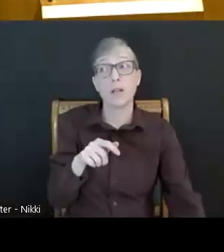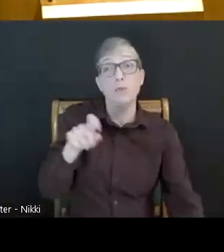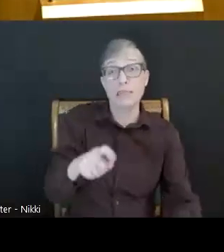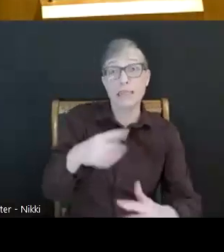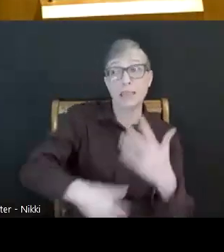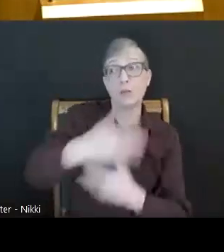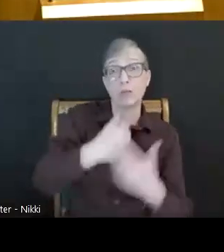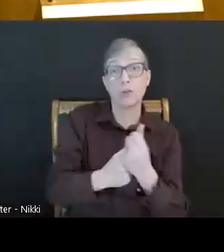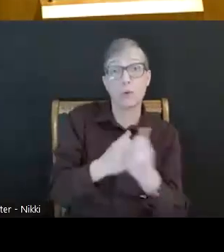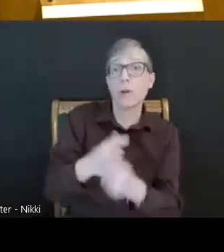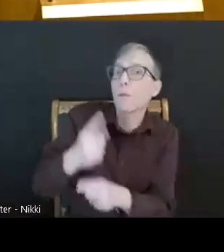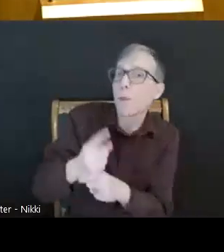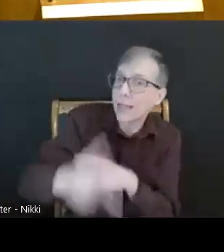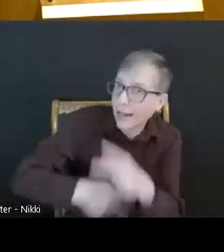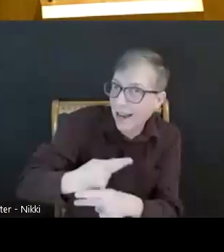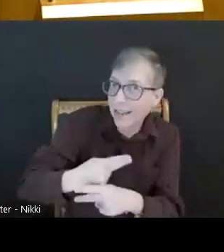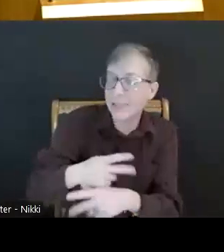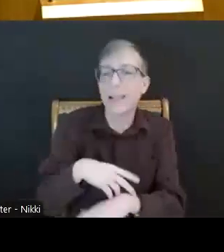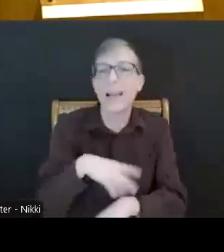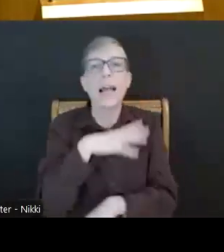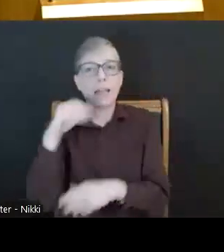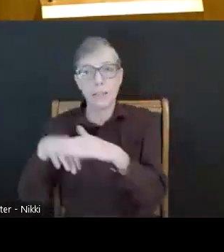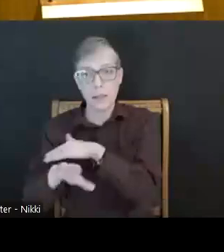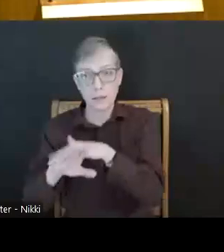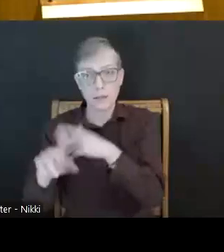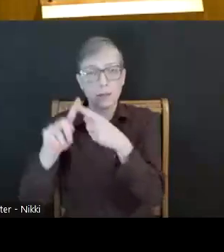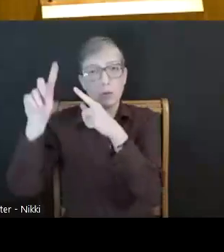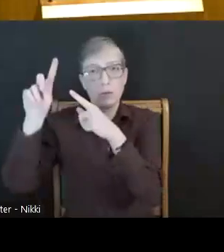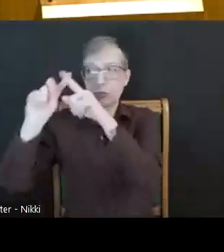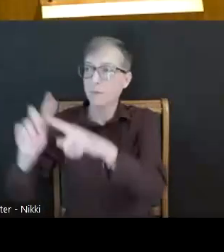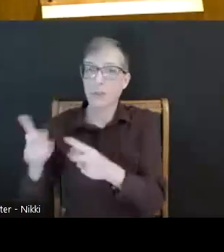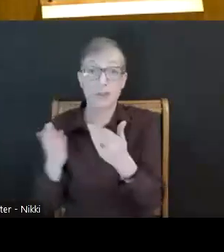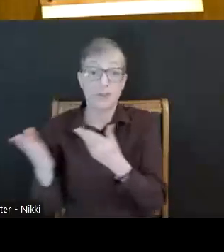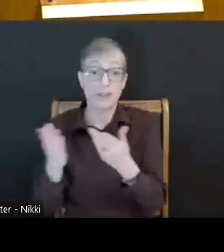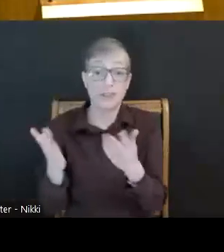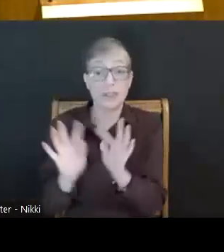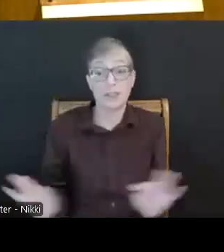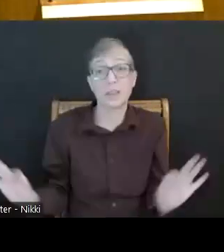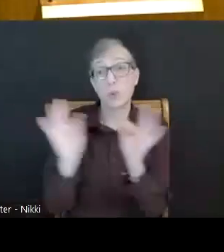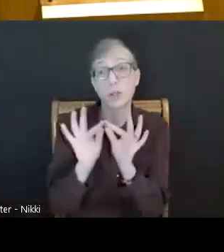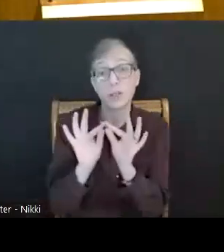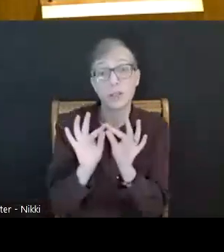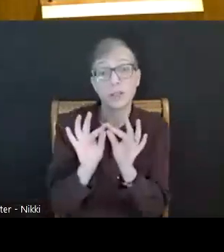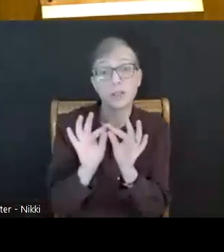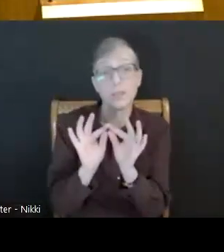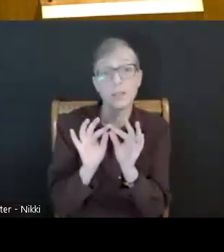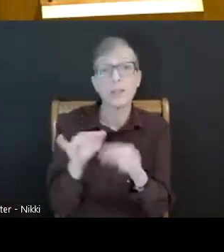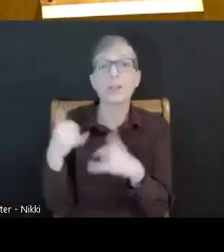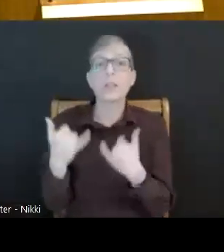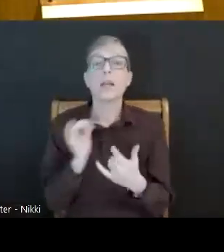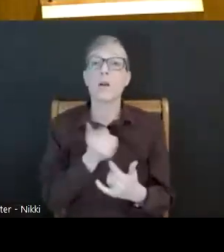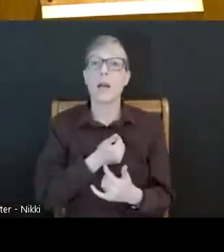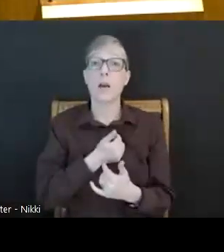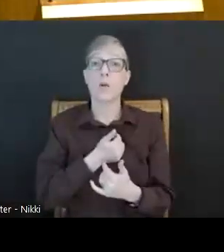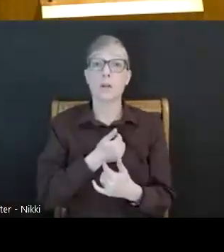be the right kind, as well as access to a lot of services. Now, consistent with our focus on wellness